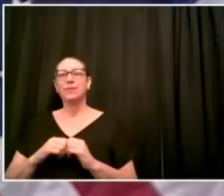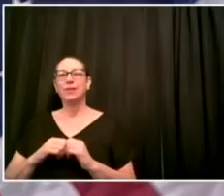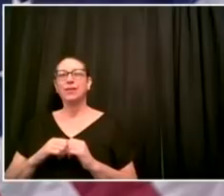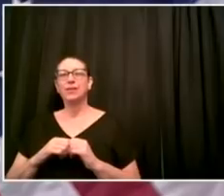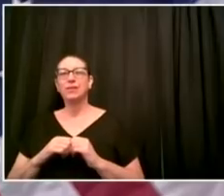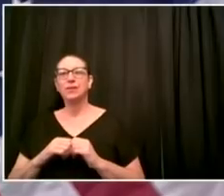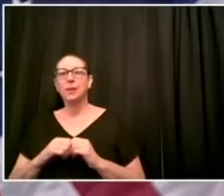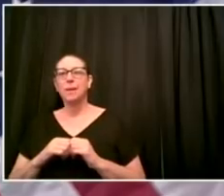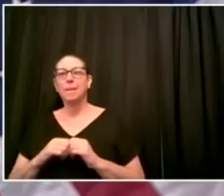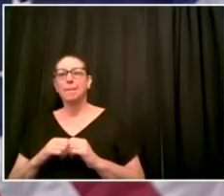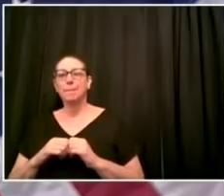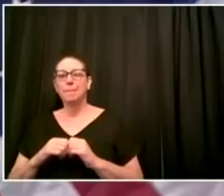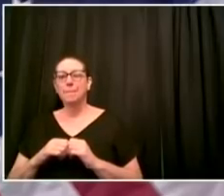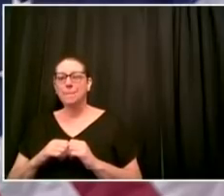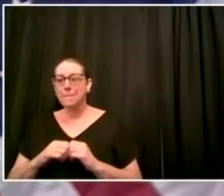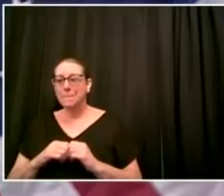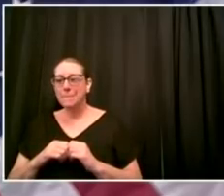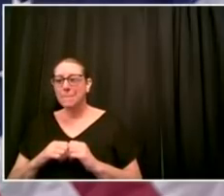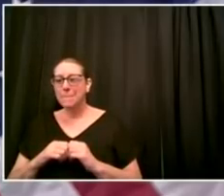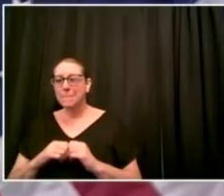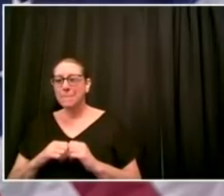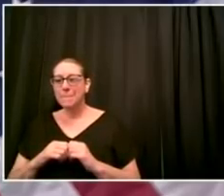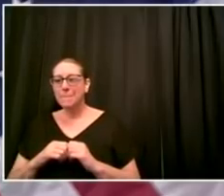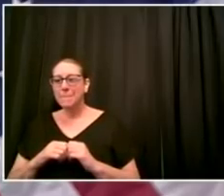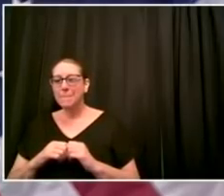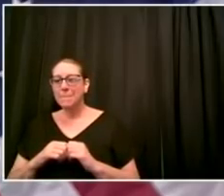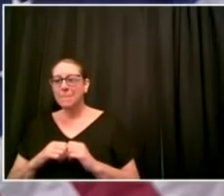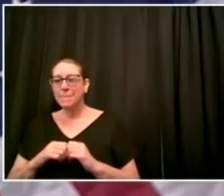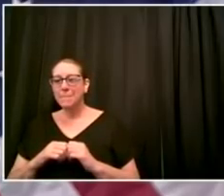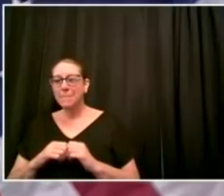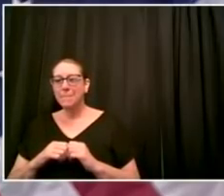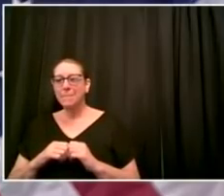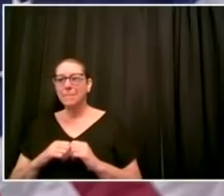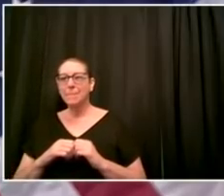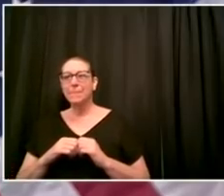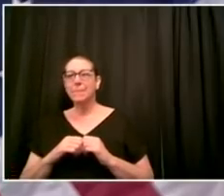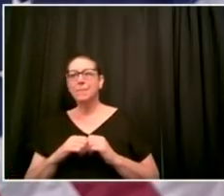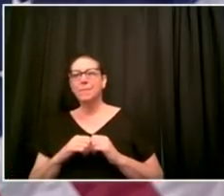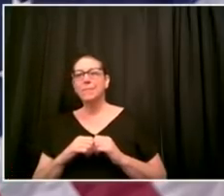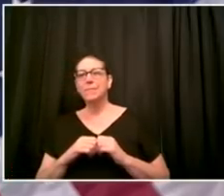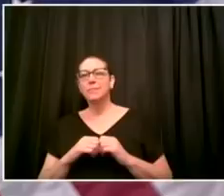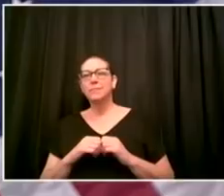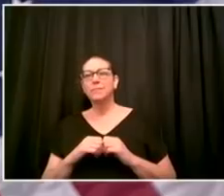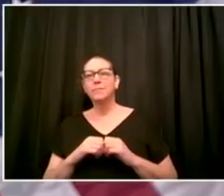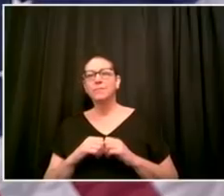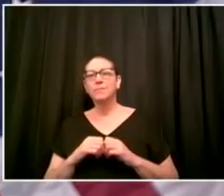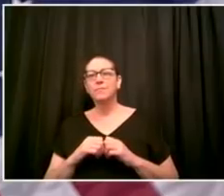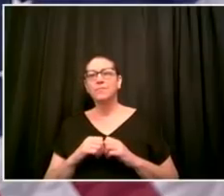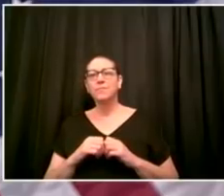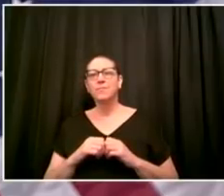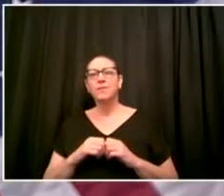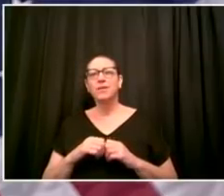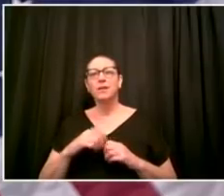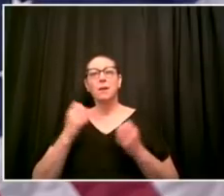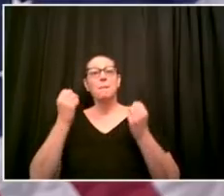do you have any statistic of the people who lost their life in, COVID-19,